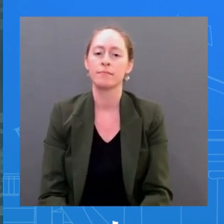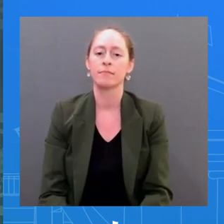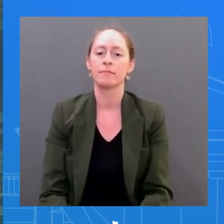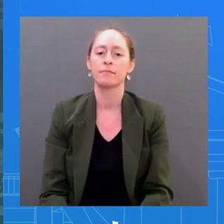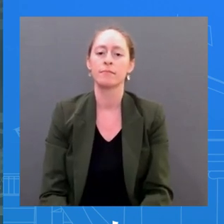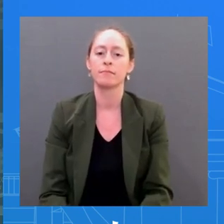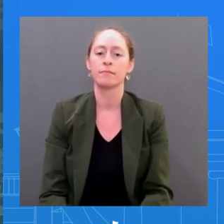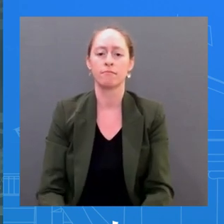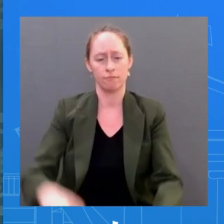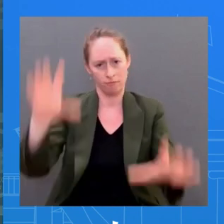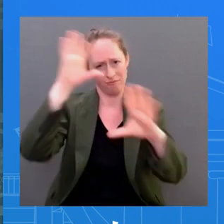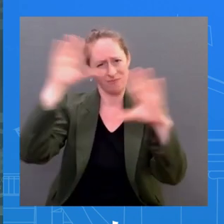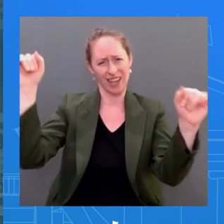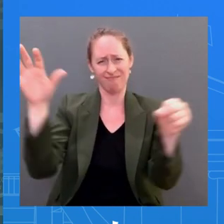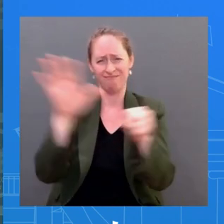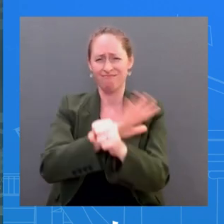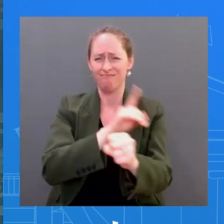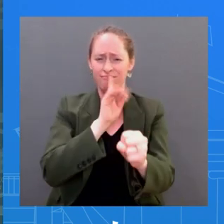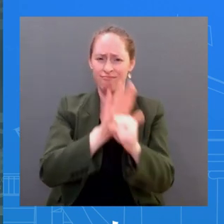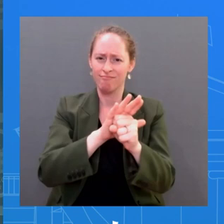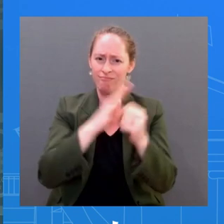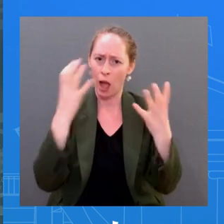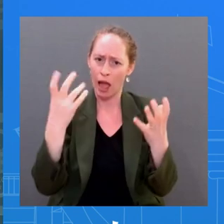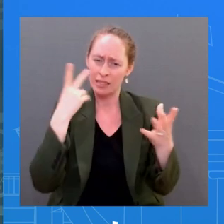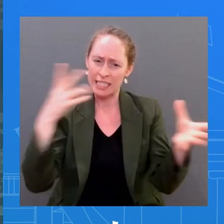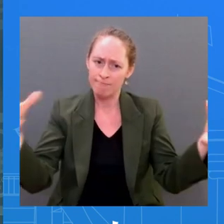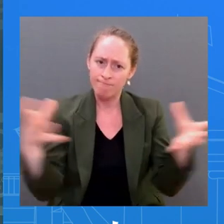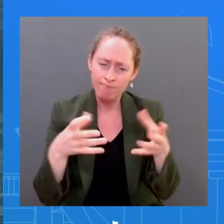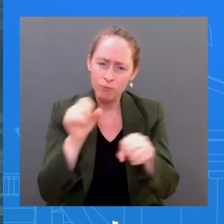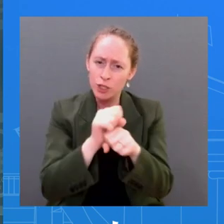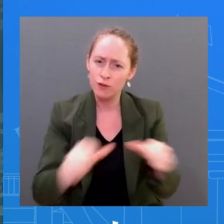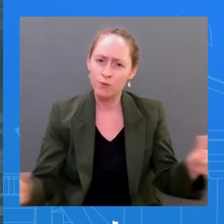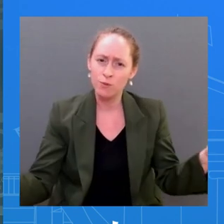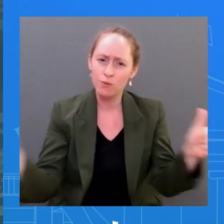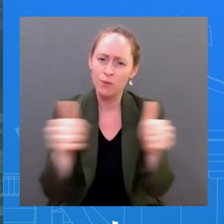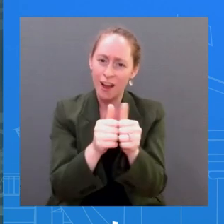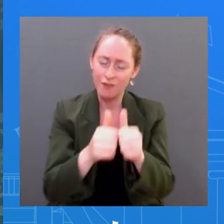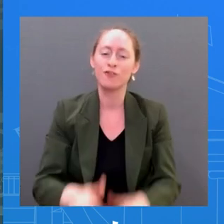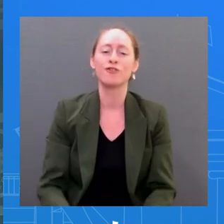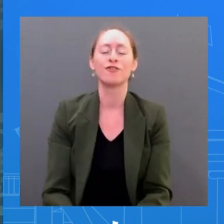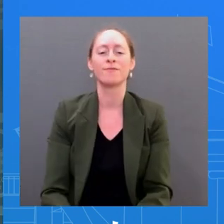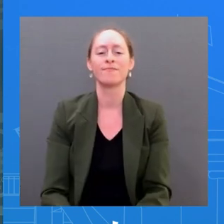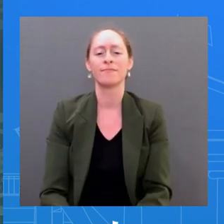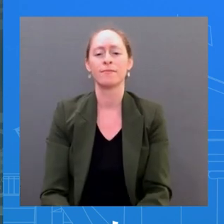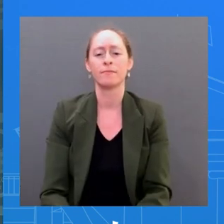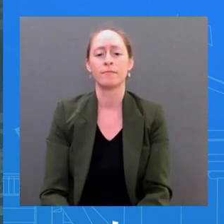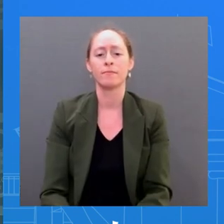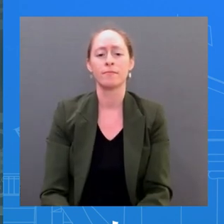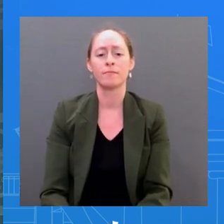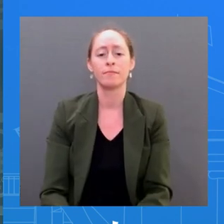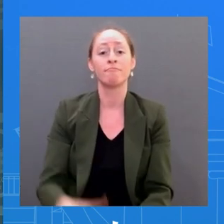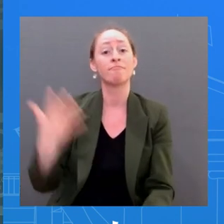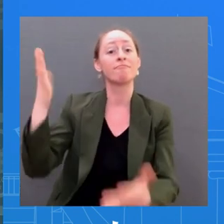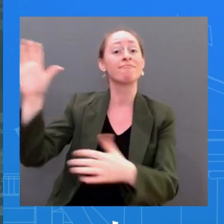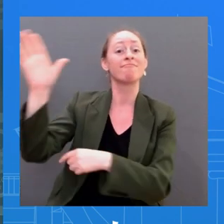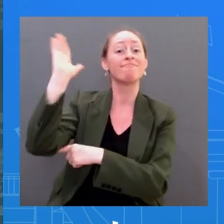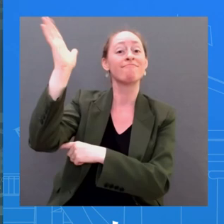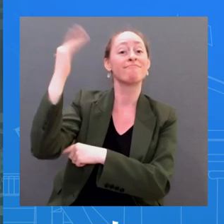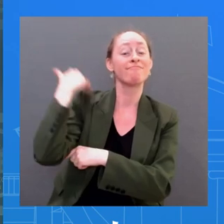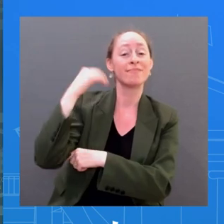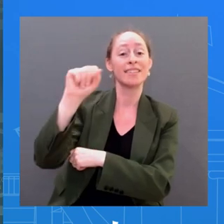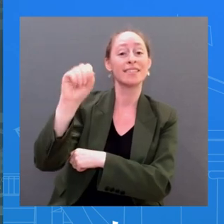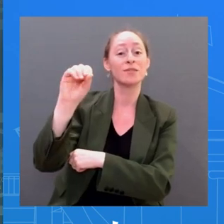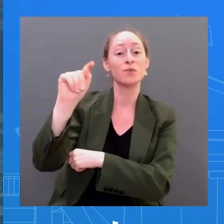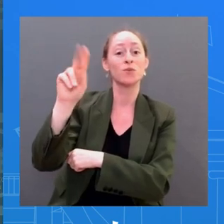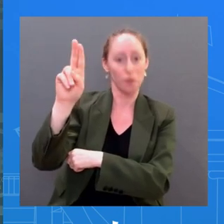unity agenda announced at the State of the Union. Supporting our country's veterans is an issue that all Americans can